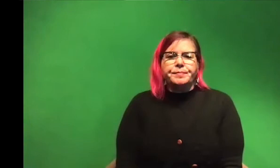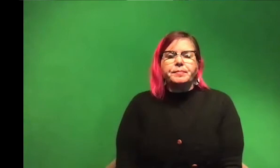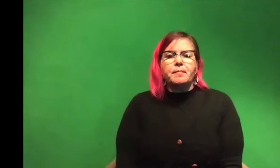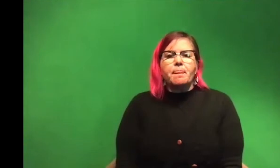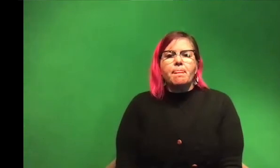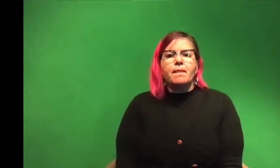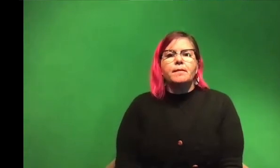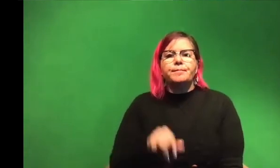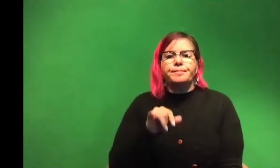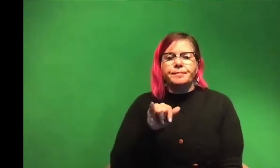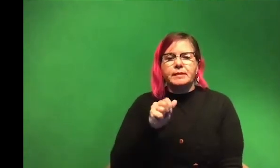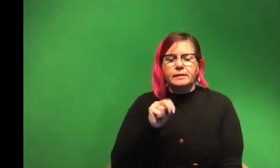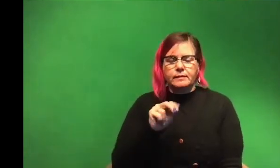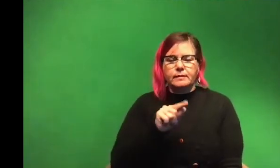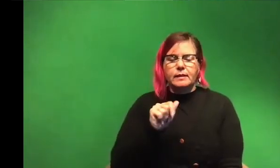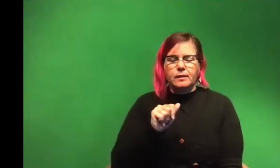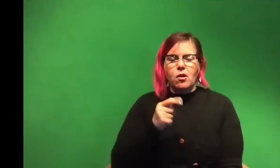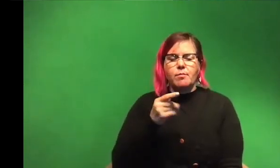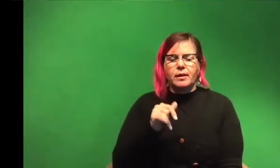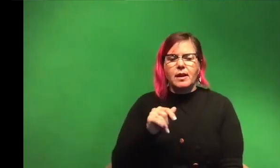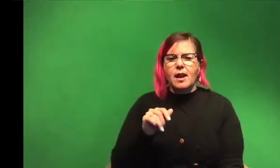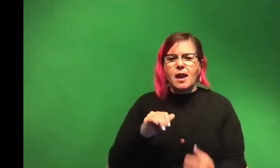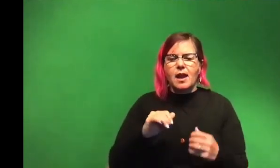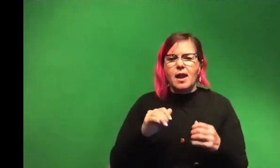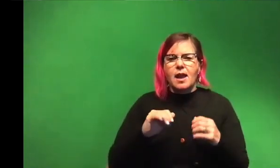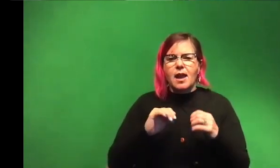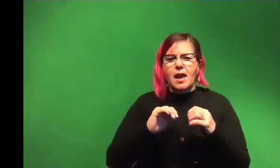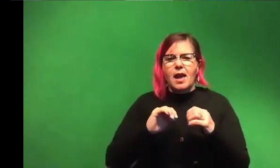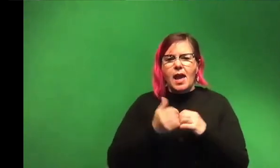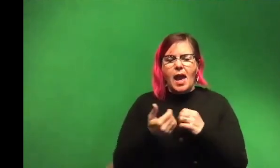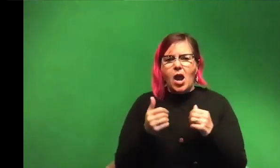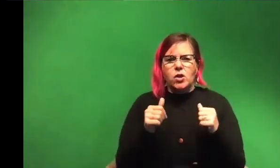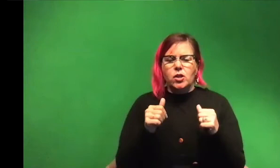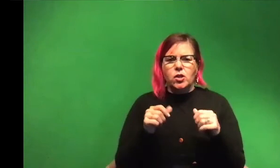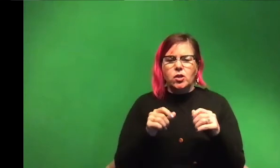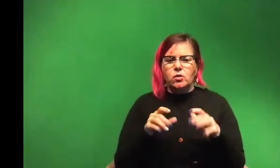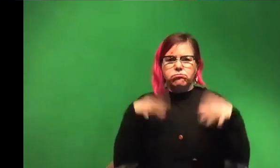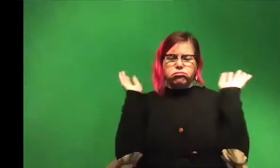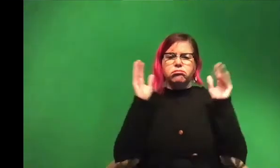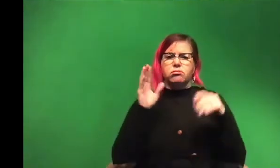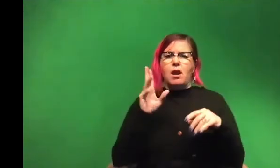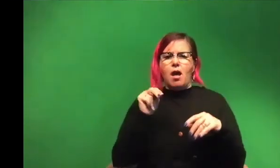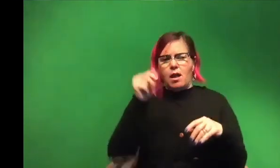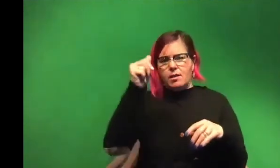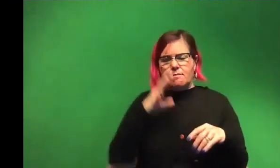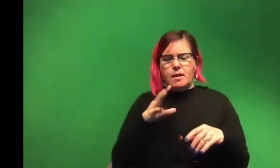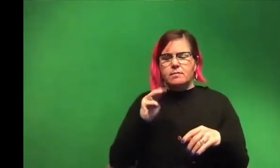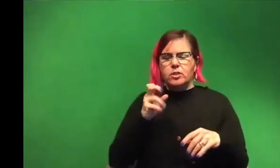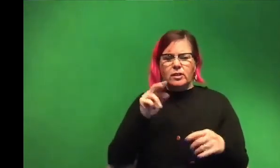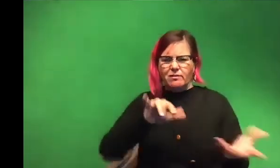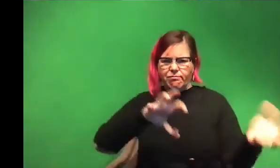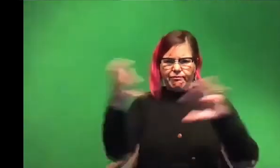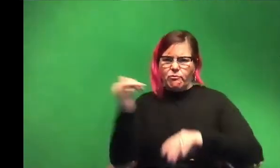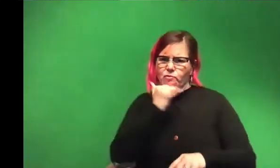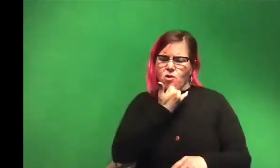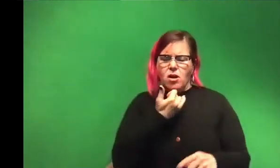Ian, Zadie, and Aubrey. How do you abort an unpersoned mission if it goes wrong? Awesome question. So the cool thing is, on a